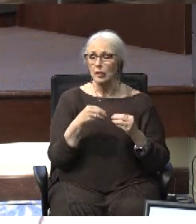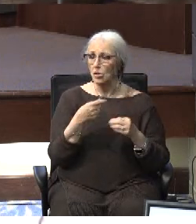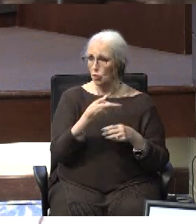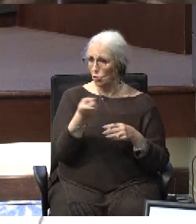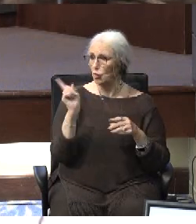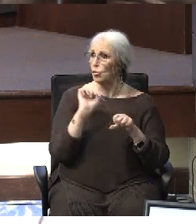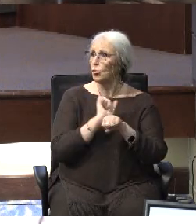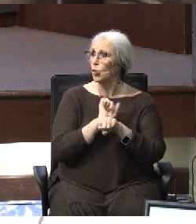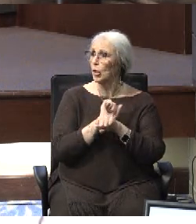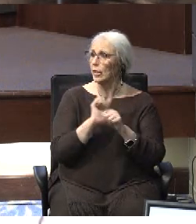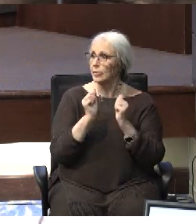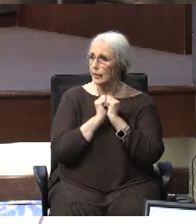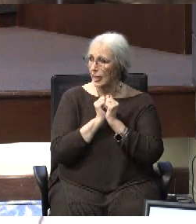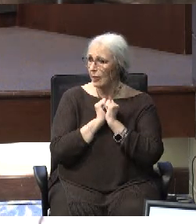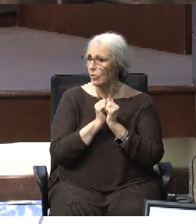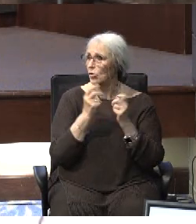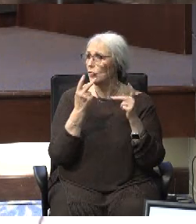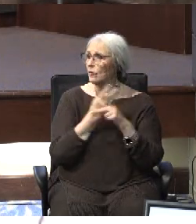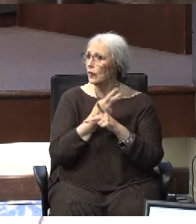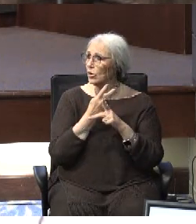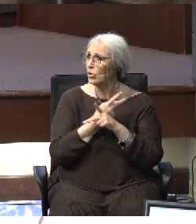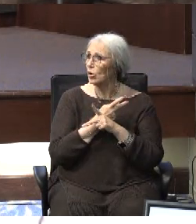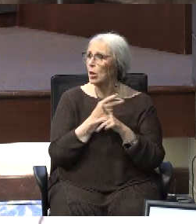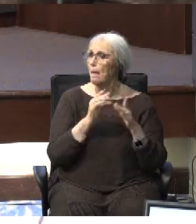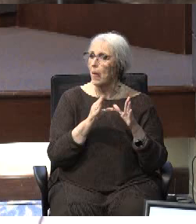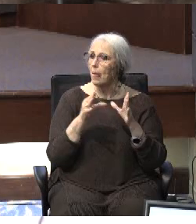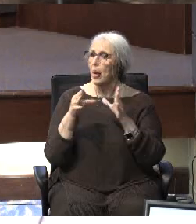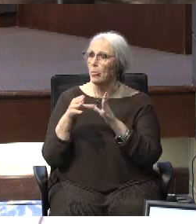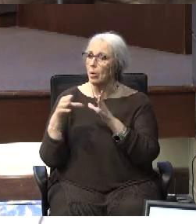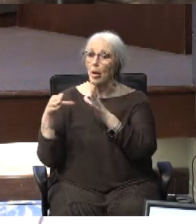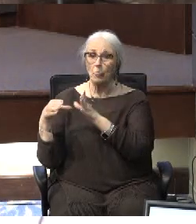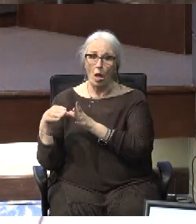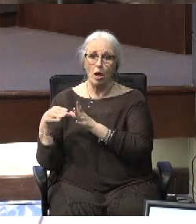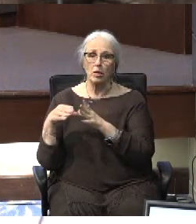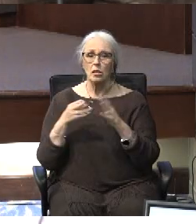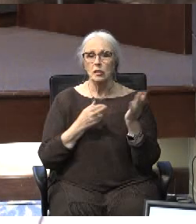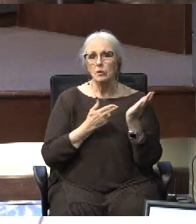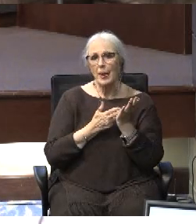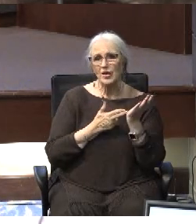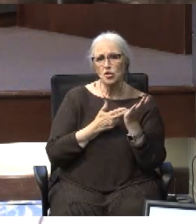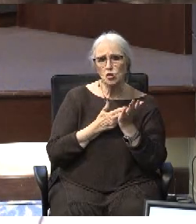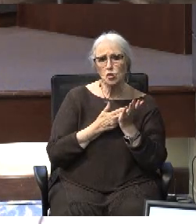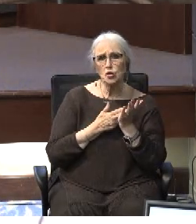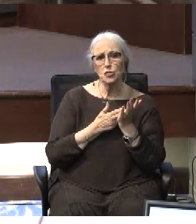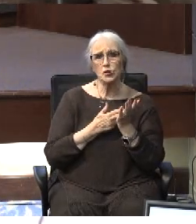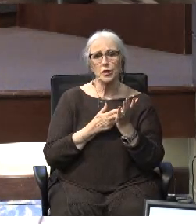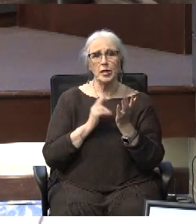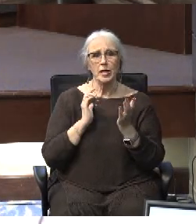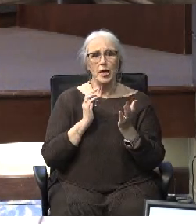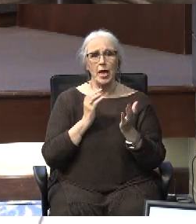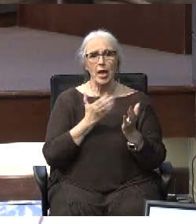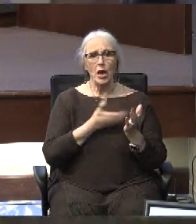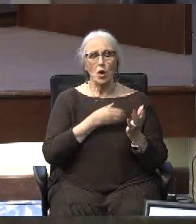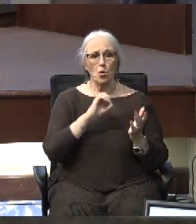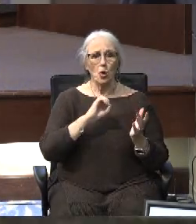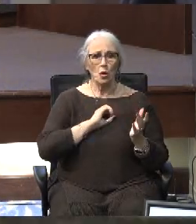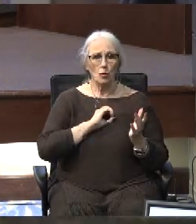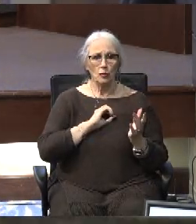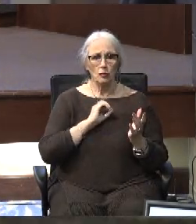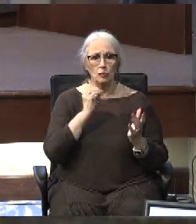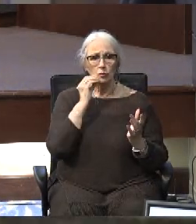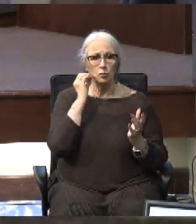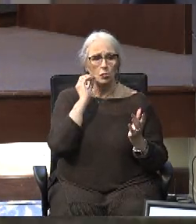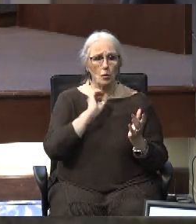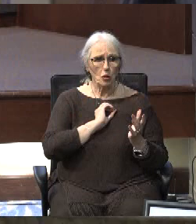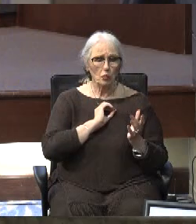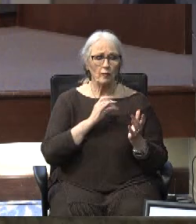working together to figure out that way, that block by block method, making sure that our residents and constituents feel that